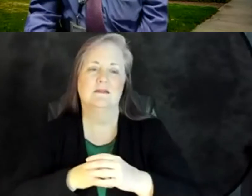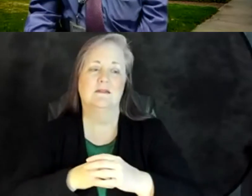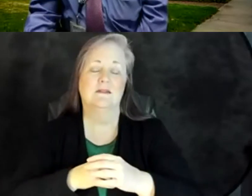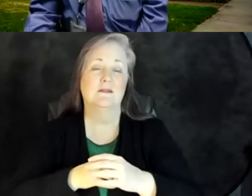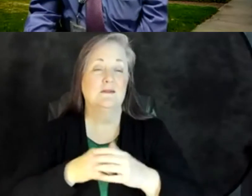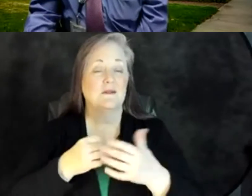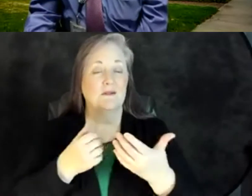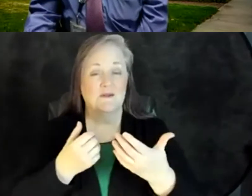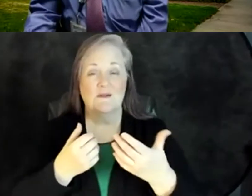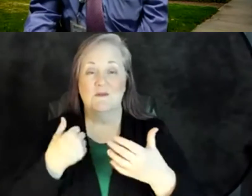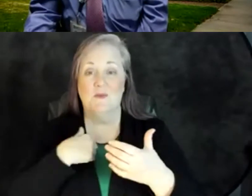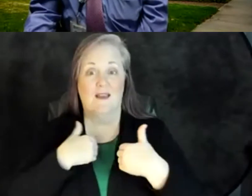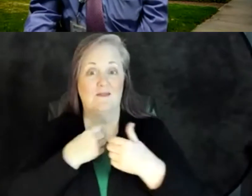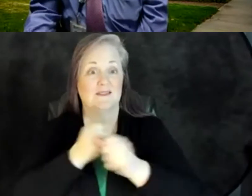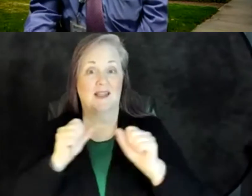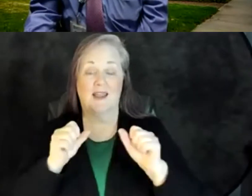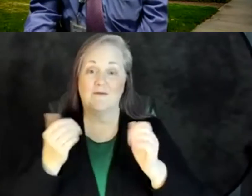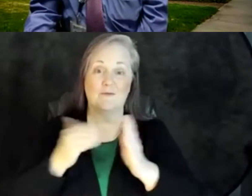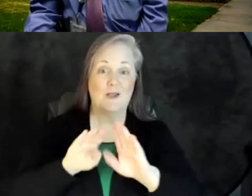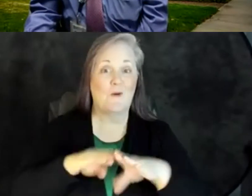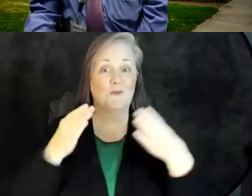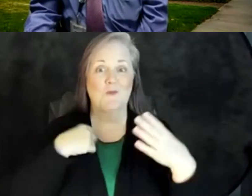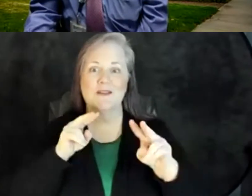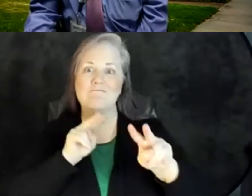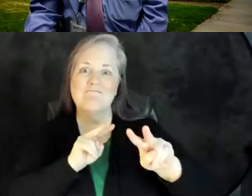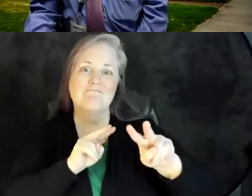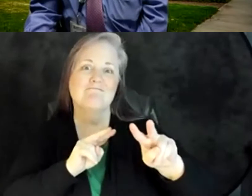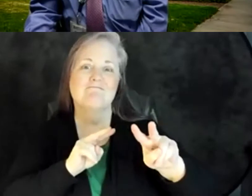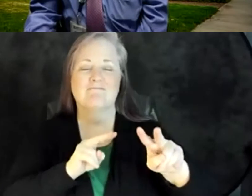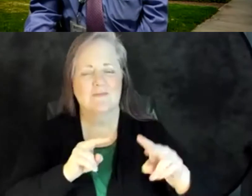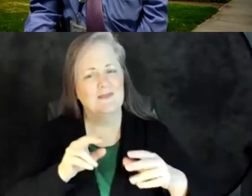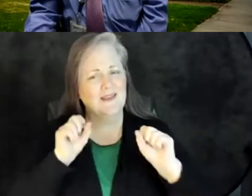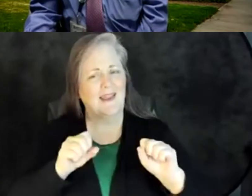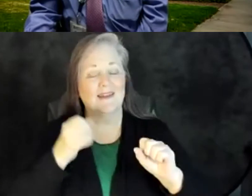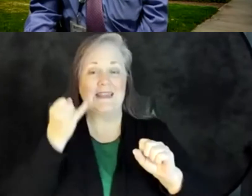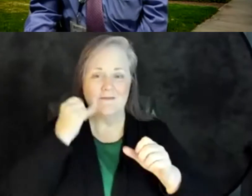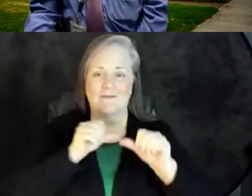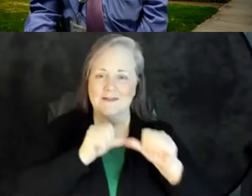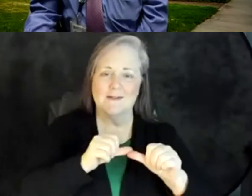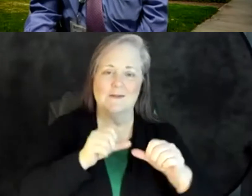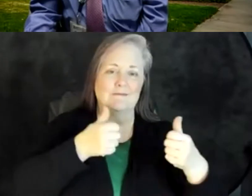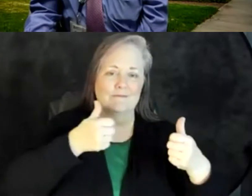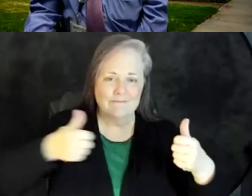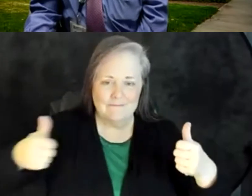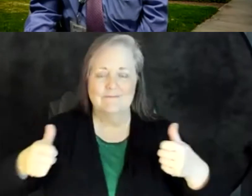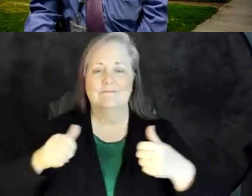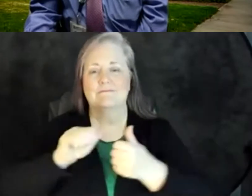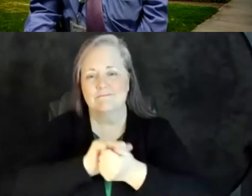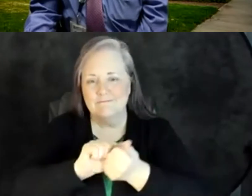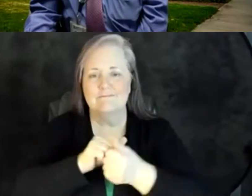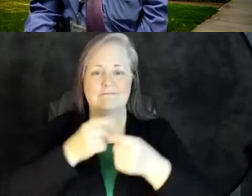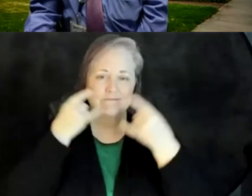that we can have that safe reopening that we're all looking for. As it relates to vaccine, we have been